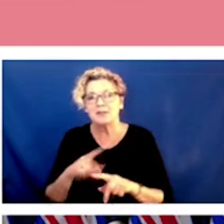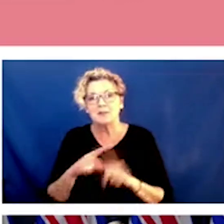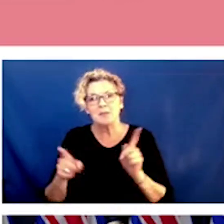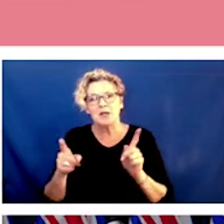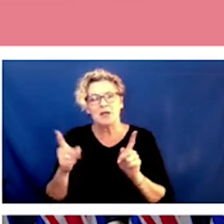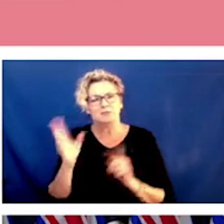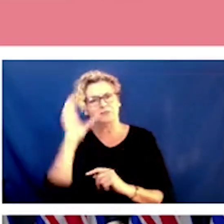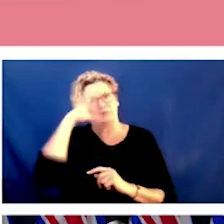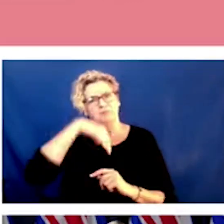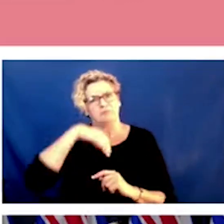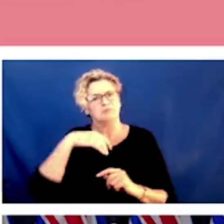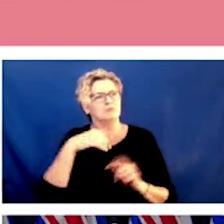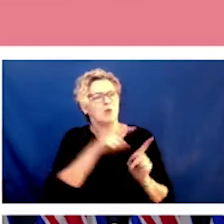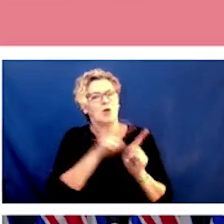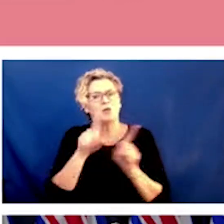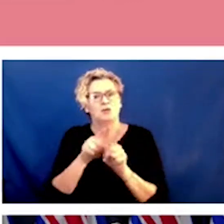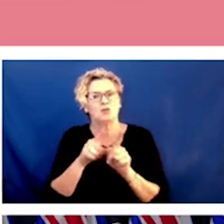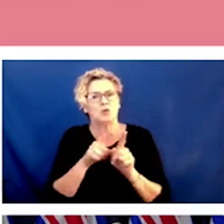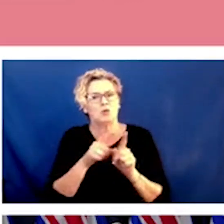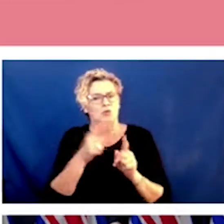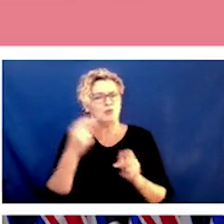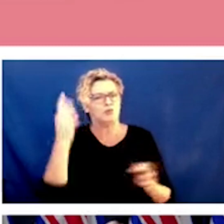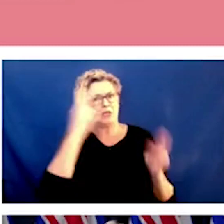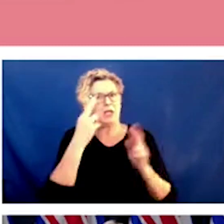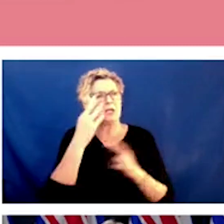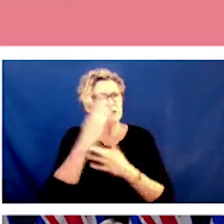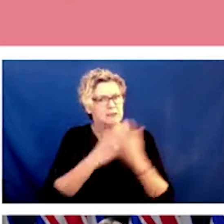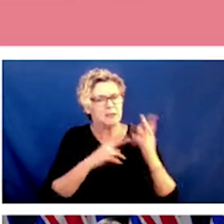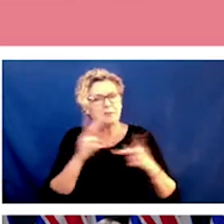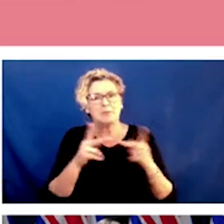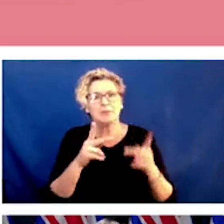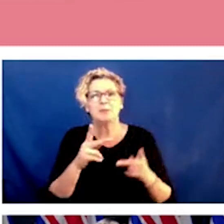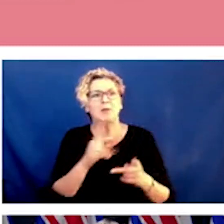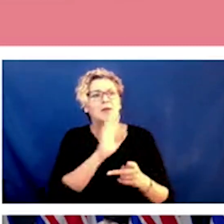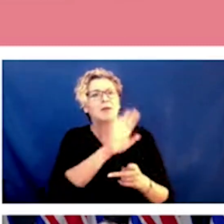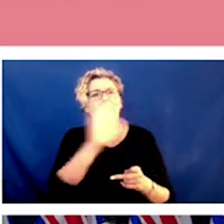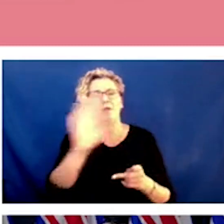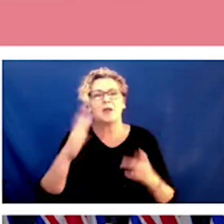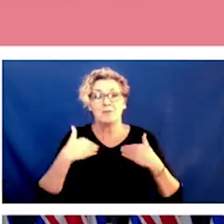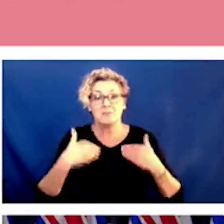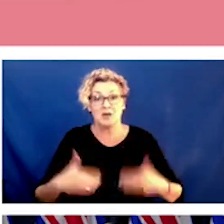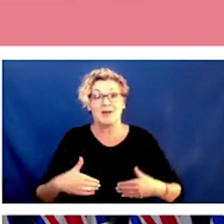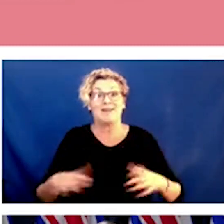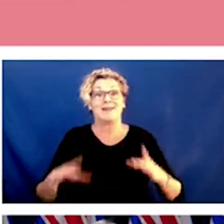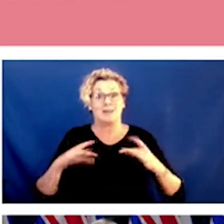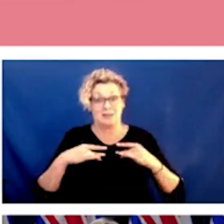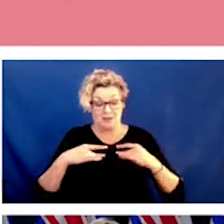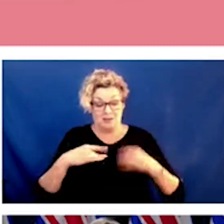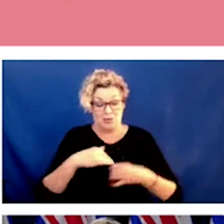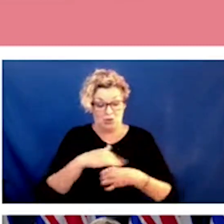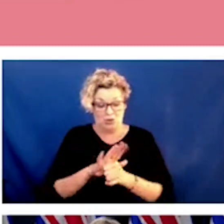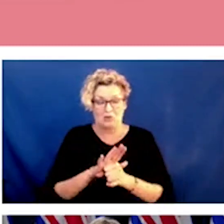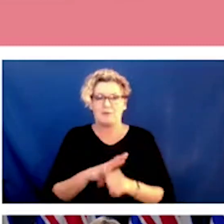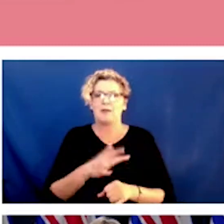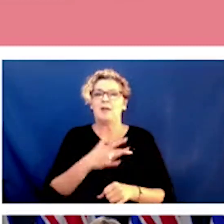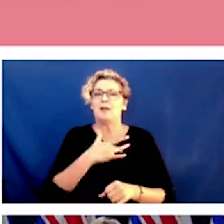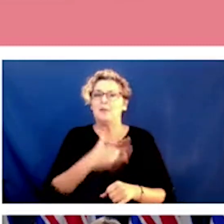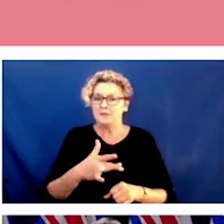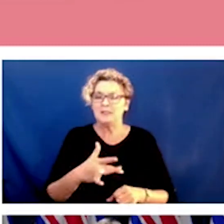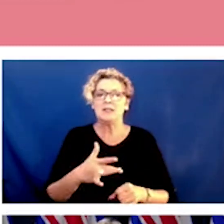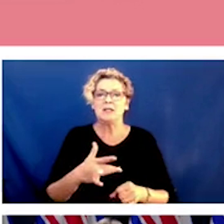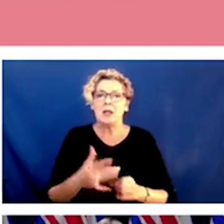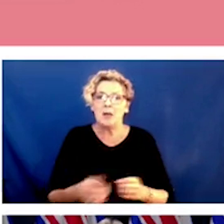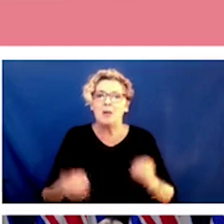fewer than one person. What we do know about this virus, though, is that it for most people, they will pass it on